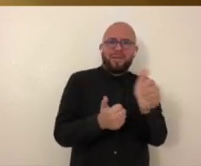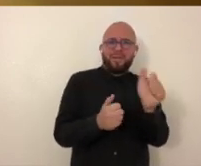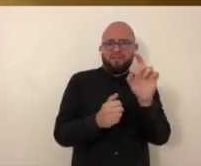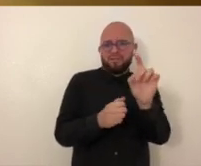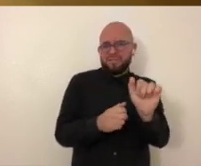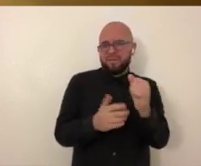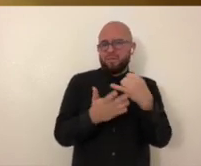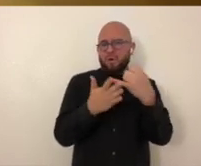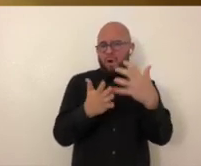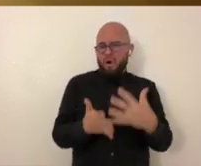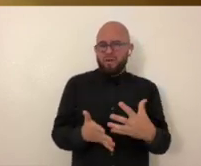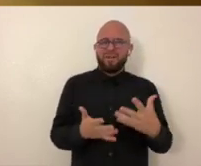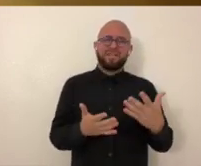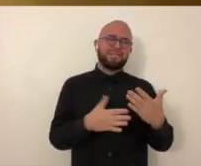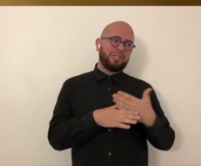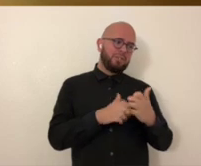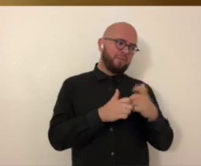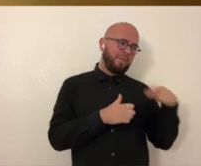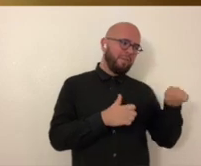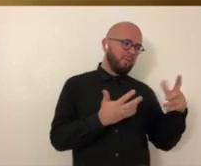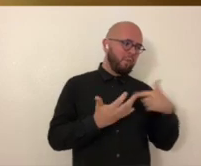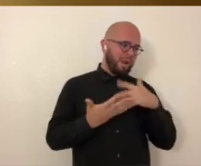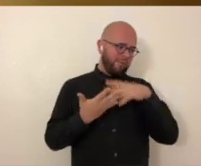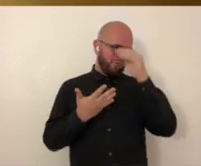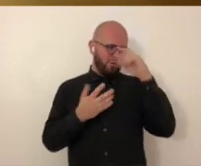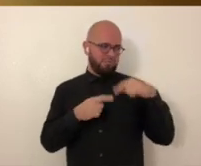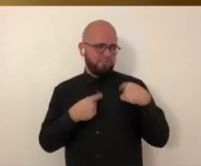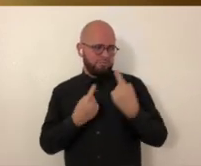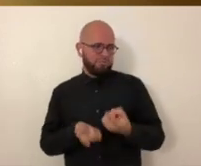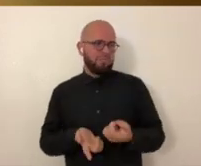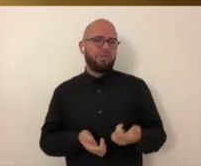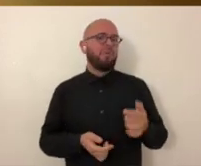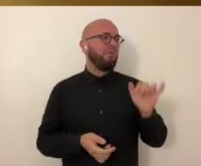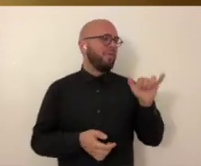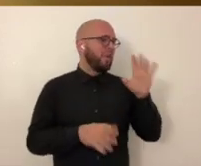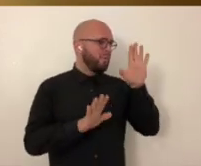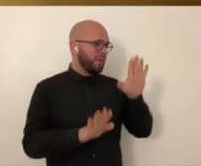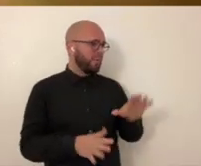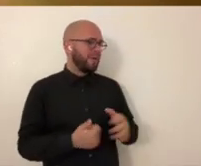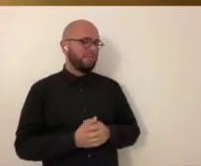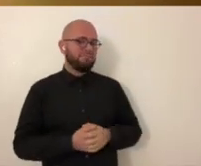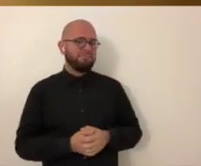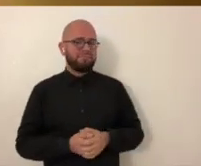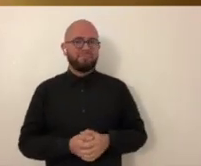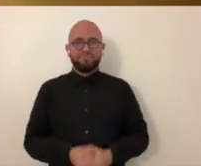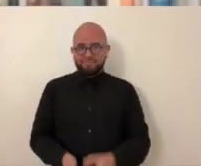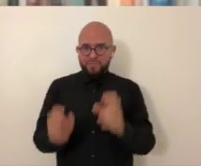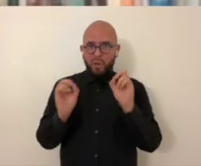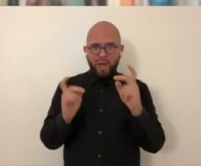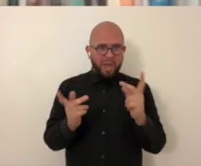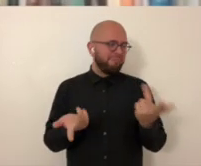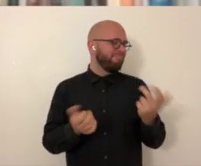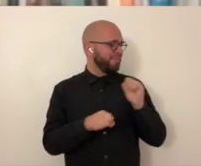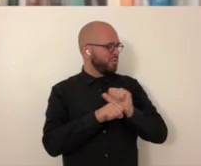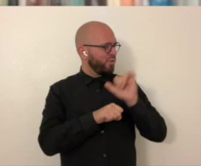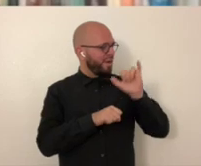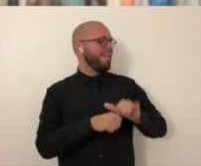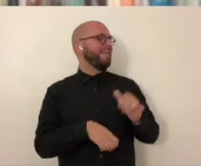resources, and I'd really like to help work with other disabled artists and kind of share what I've learned in the That would be future. great.